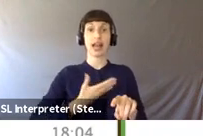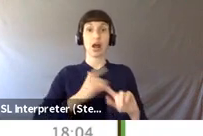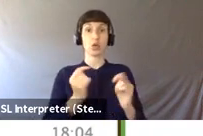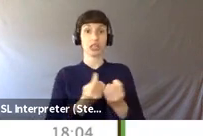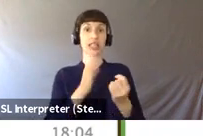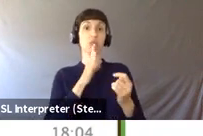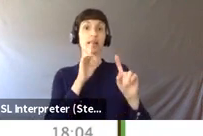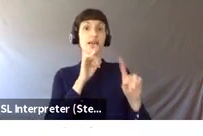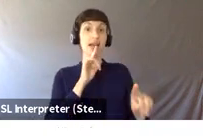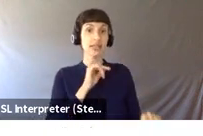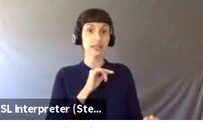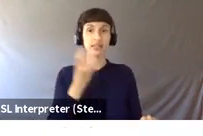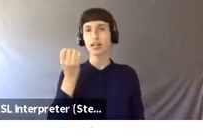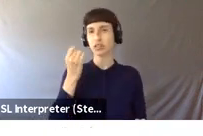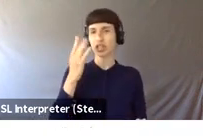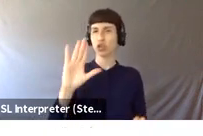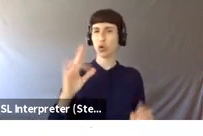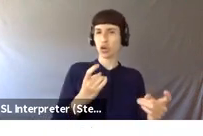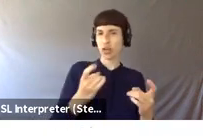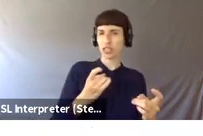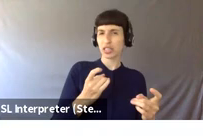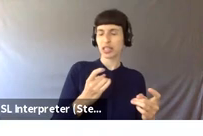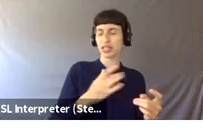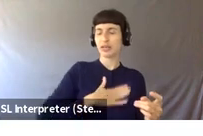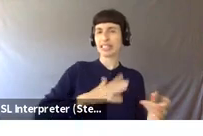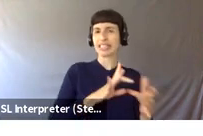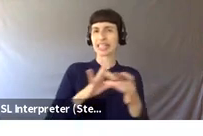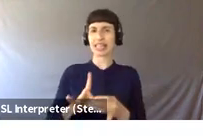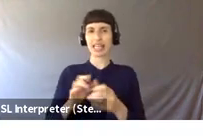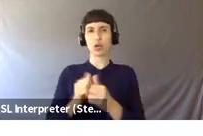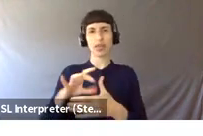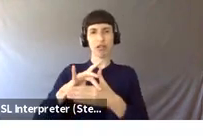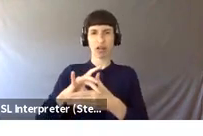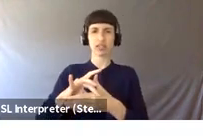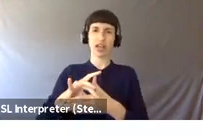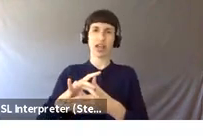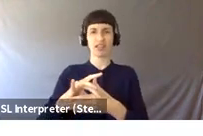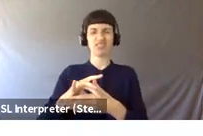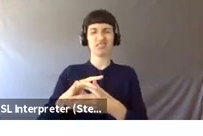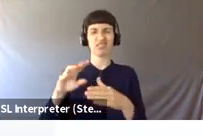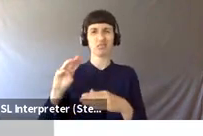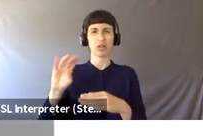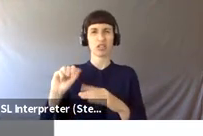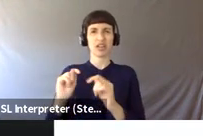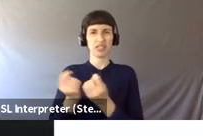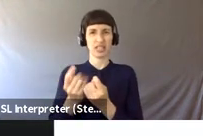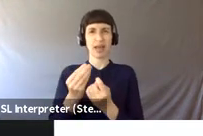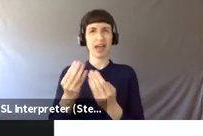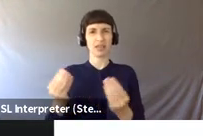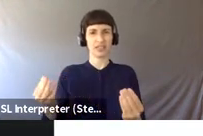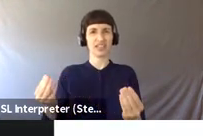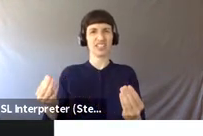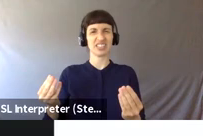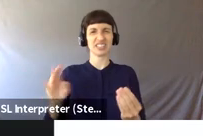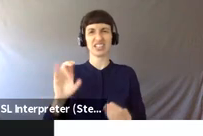We do ask that your questions be framed around the content and the materials because that helps us. Like Christina was just mentioning, she went through and I